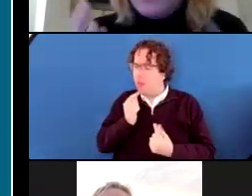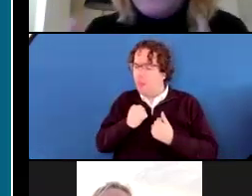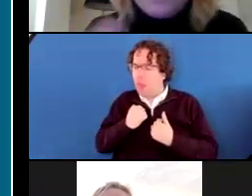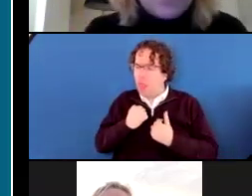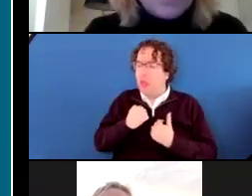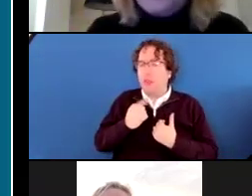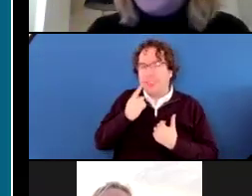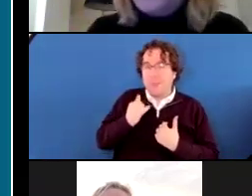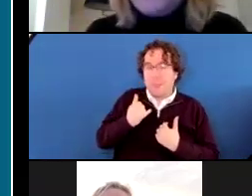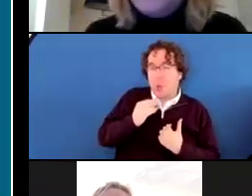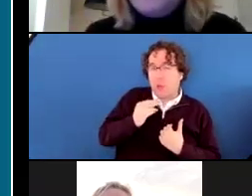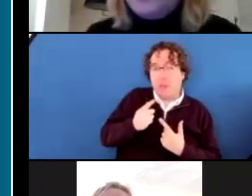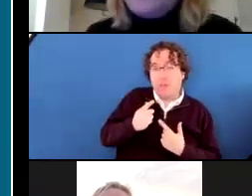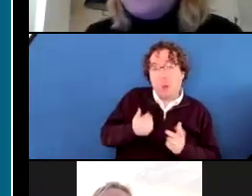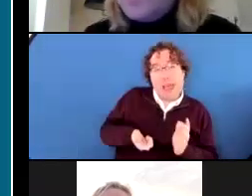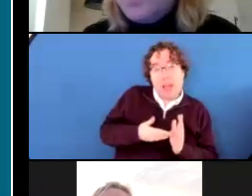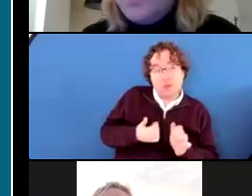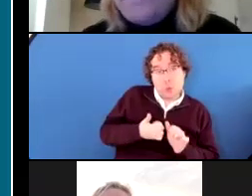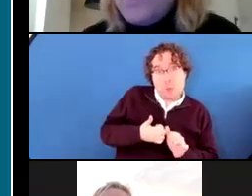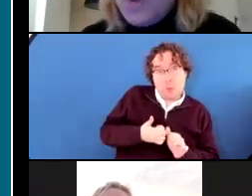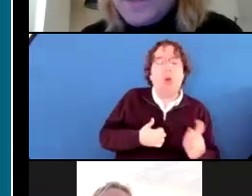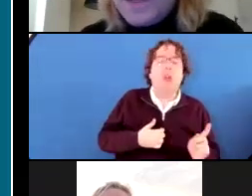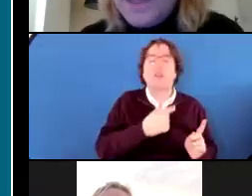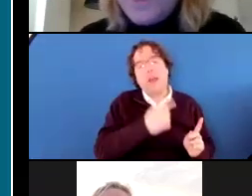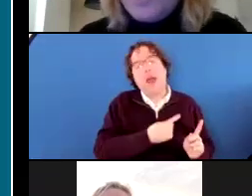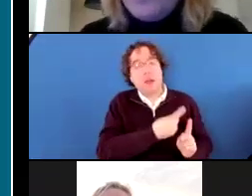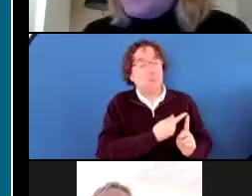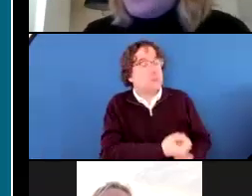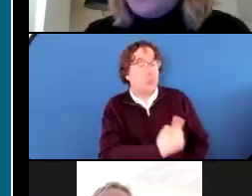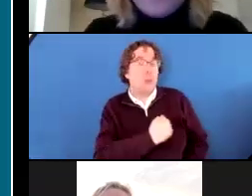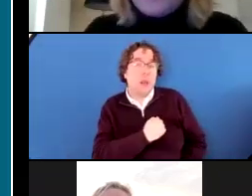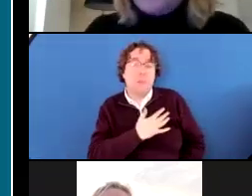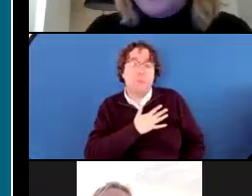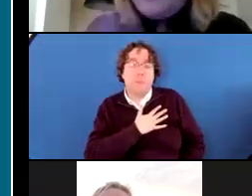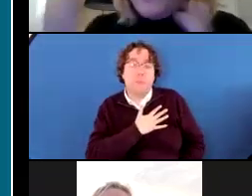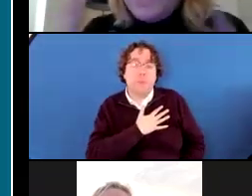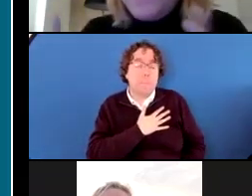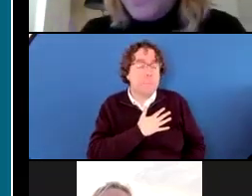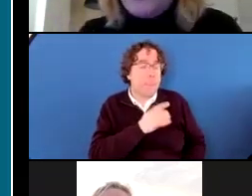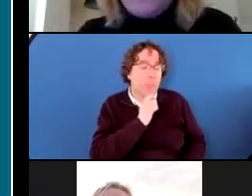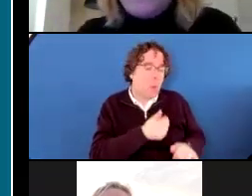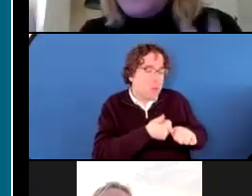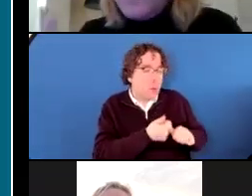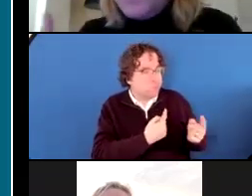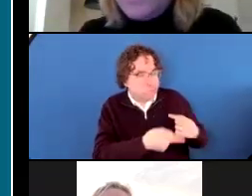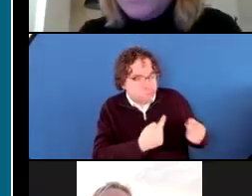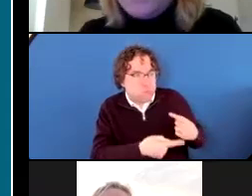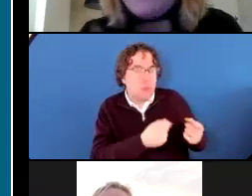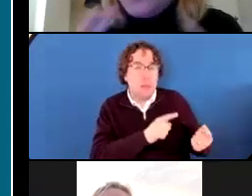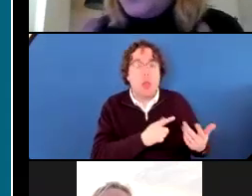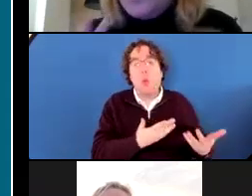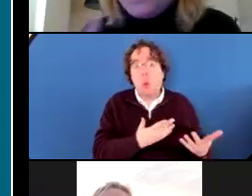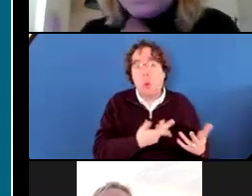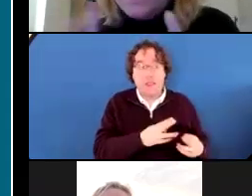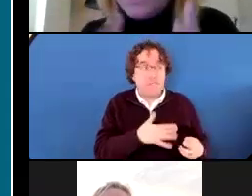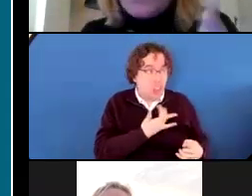to have a little bit of additional support, you're able to drop us an email and we can help via email. Or if you feel like you need a bit